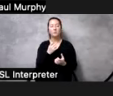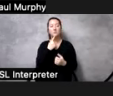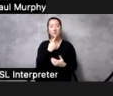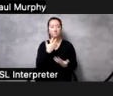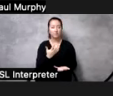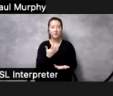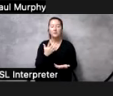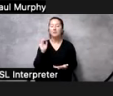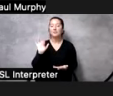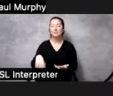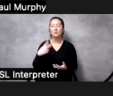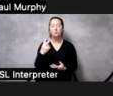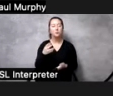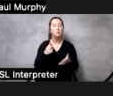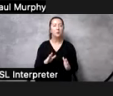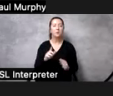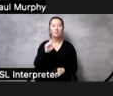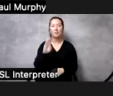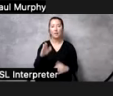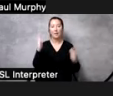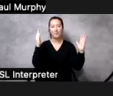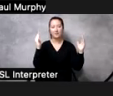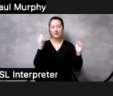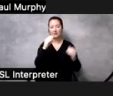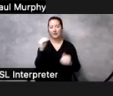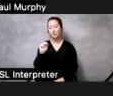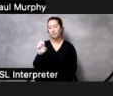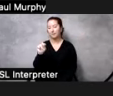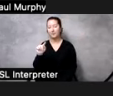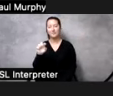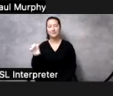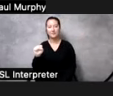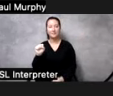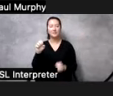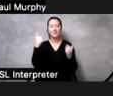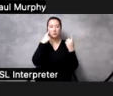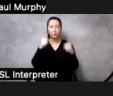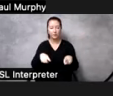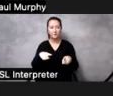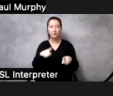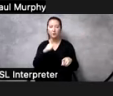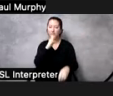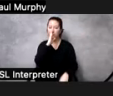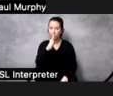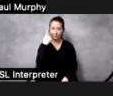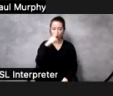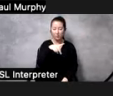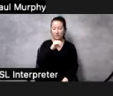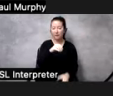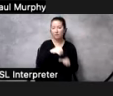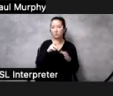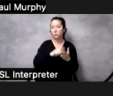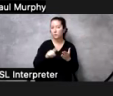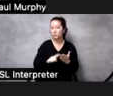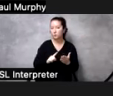two ways of lab expectations and mentee agreements that are kind of direct for a PI in the research group. But